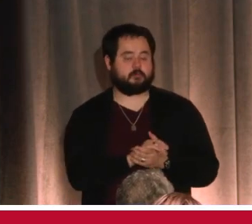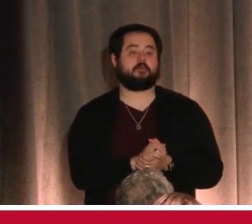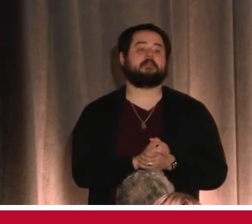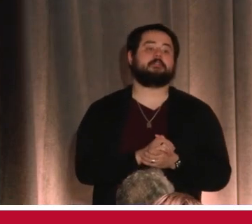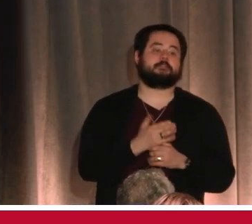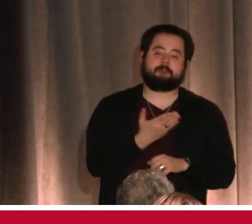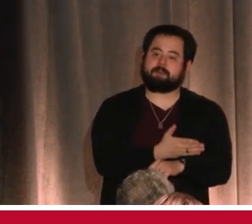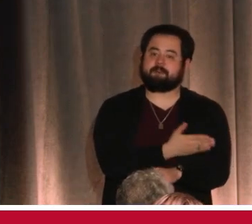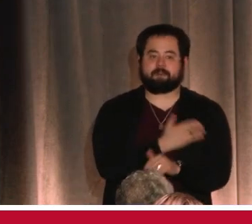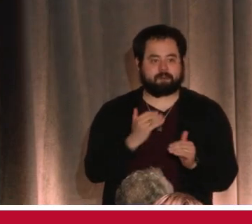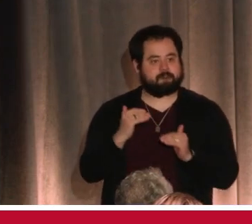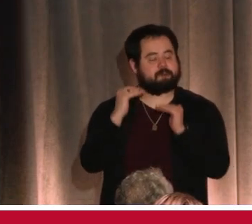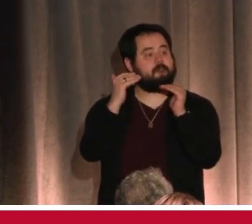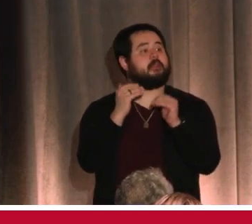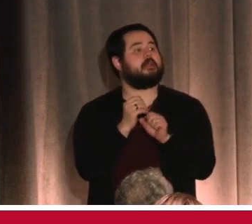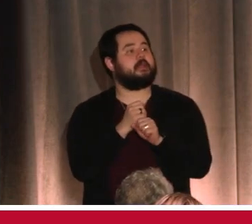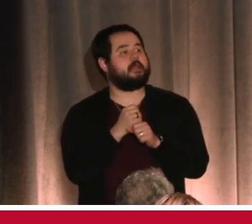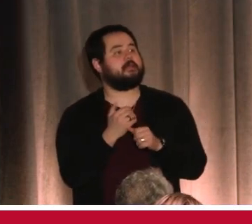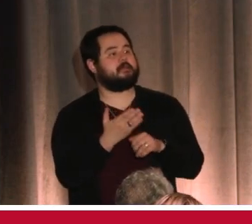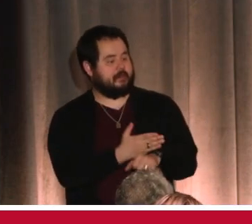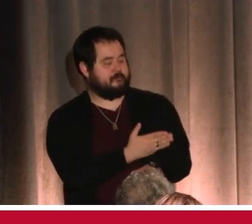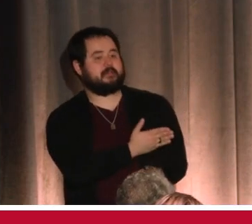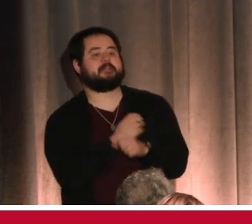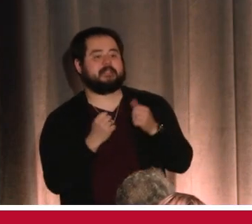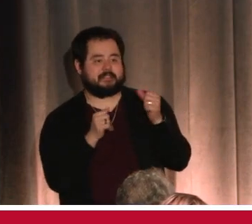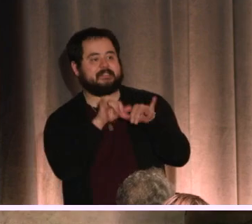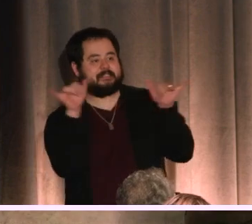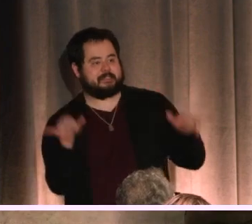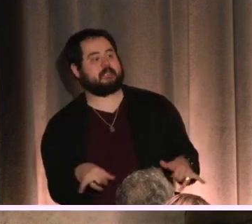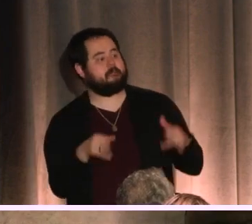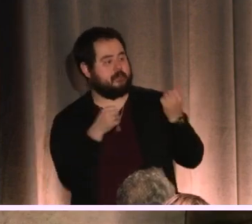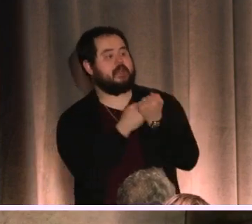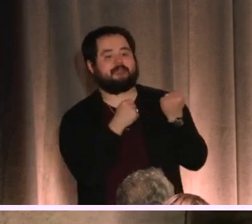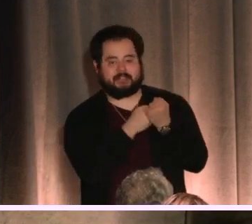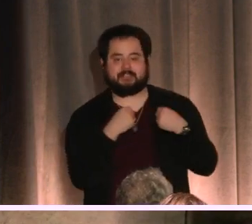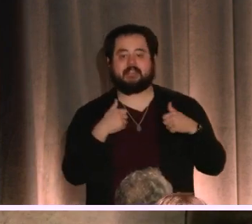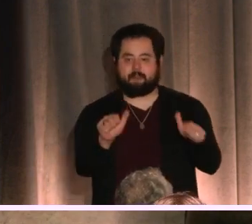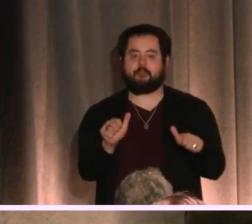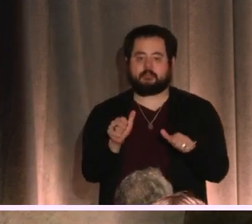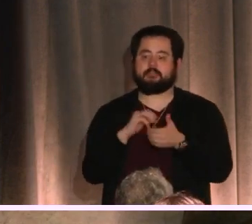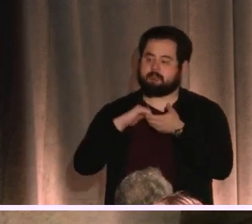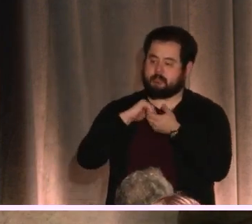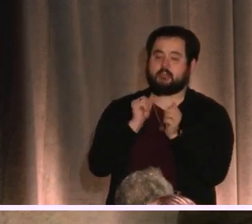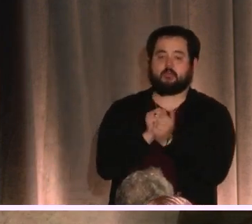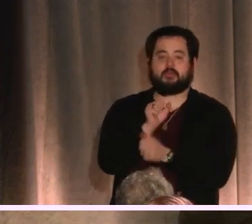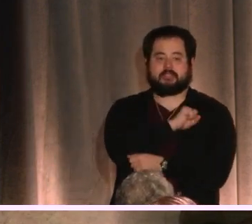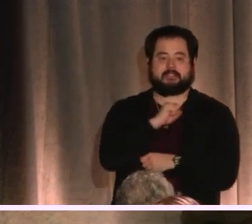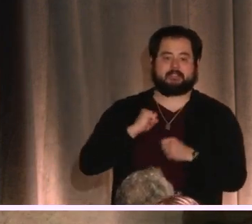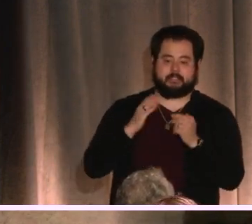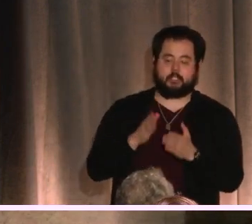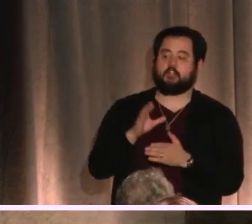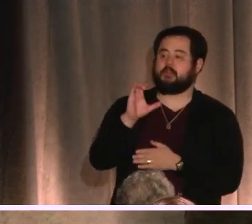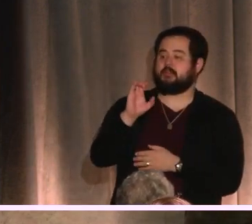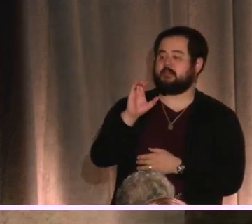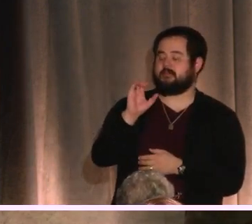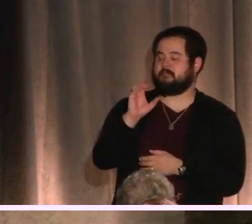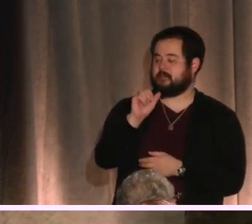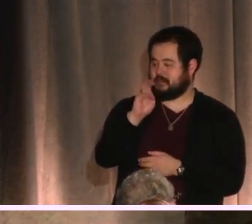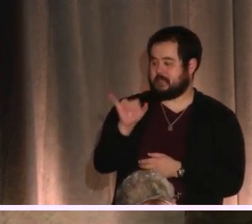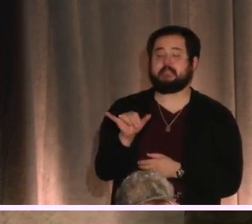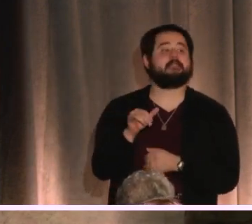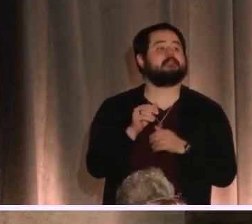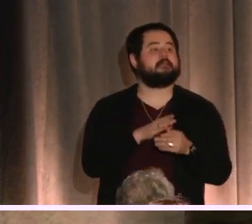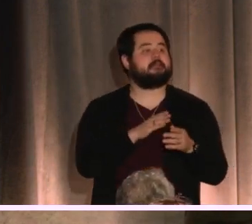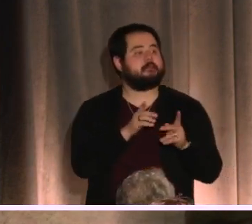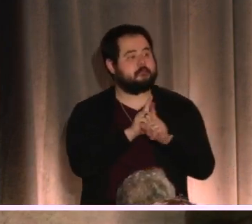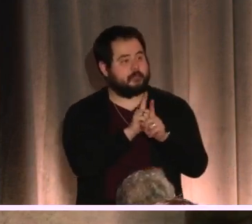in advancing systemic advocacy efforts, from collaborating with Senator Casey to mentoring children through his